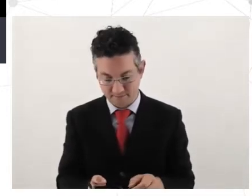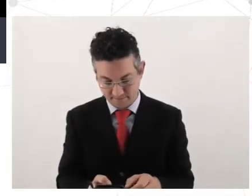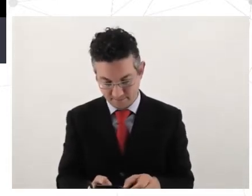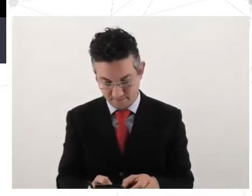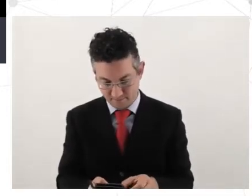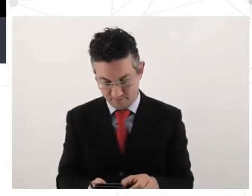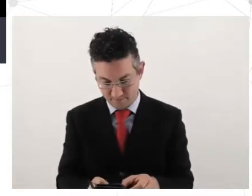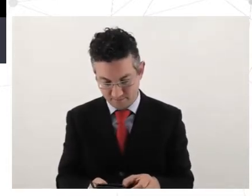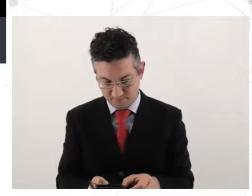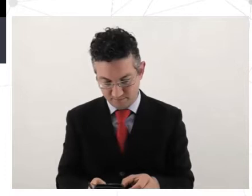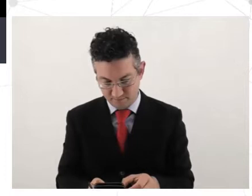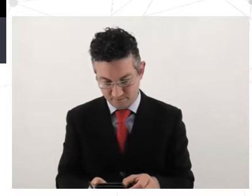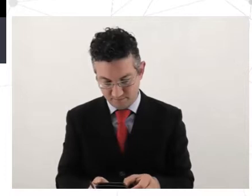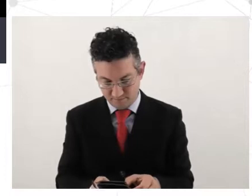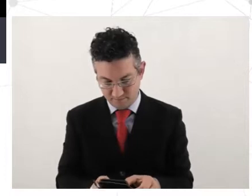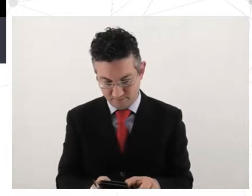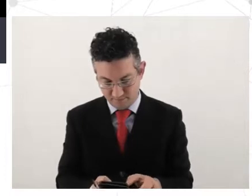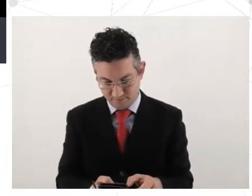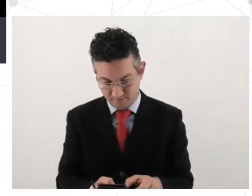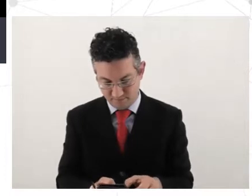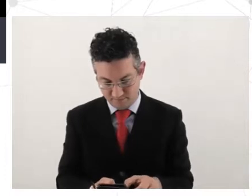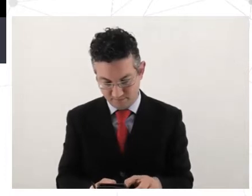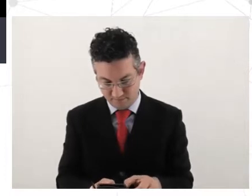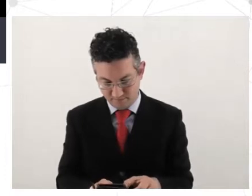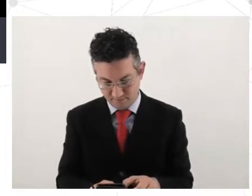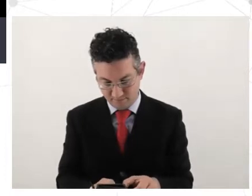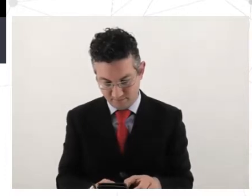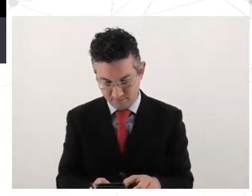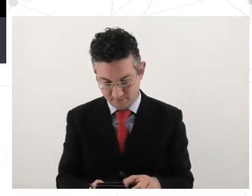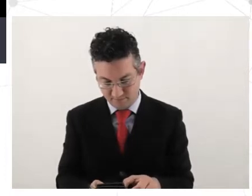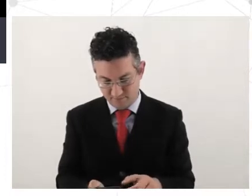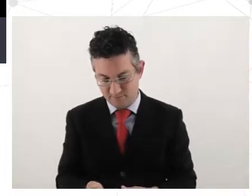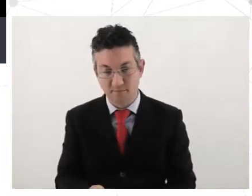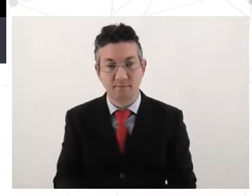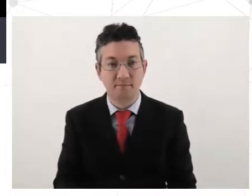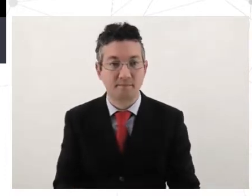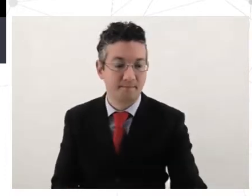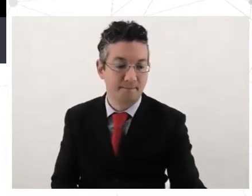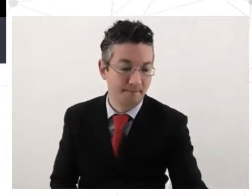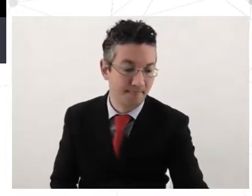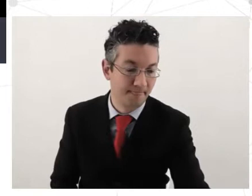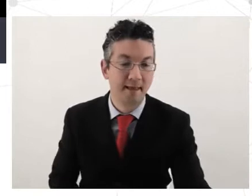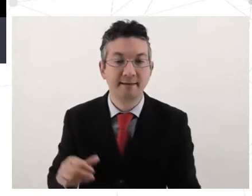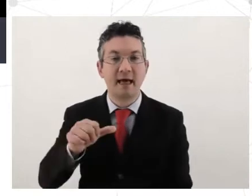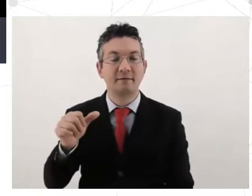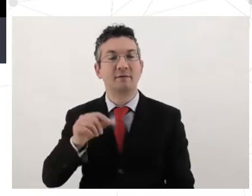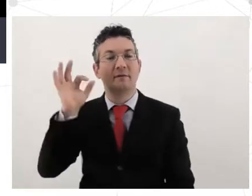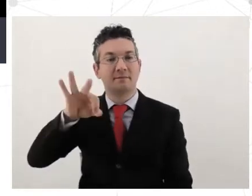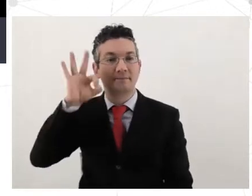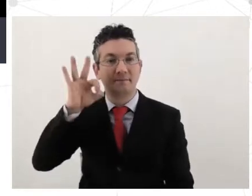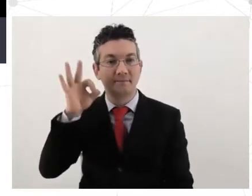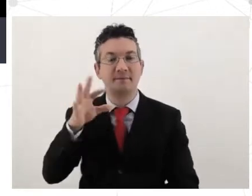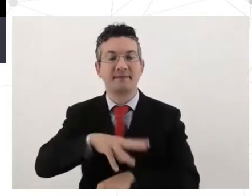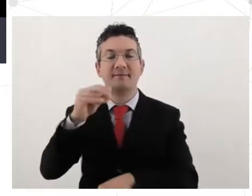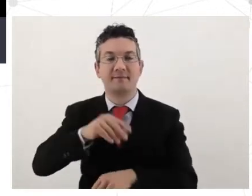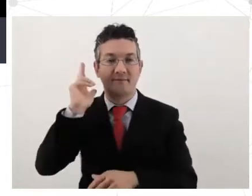marker, preview the street layout at that place, or share it with a friend. We've brought all of these tools together in one place. And